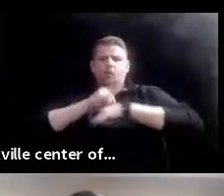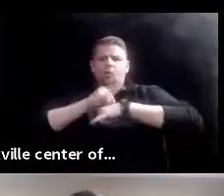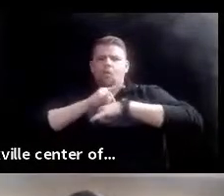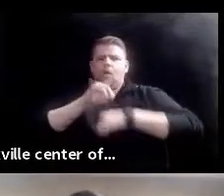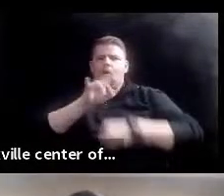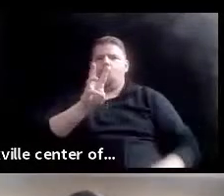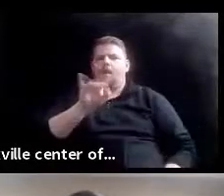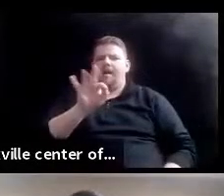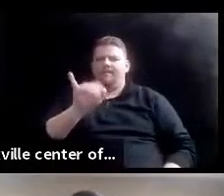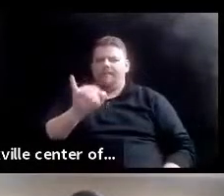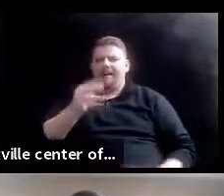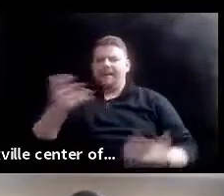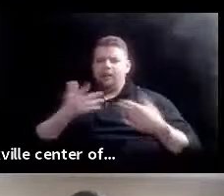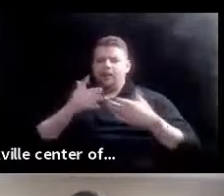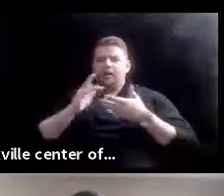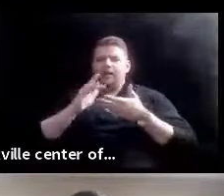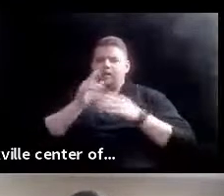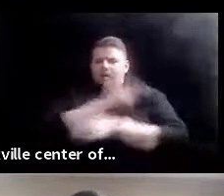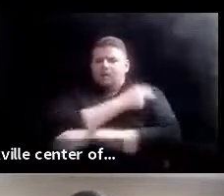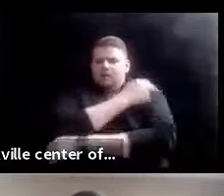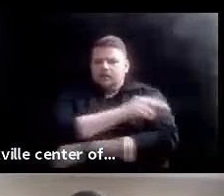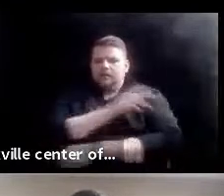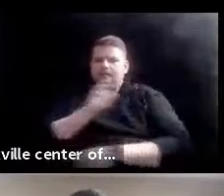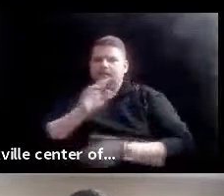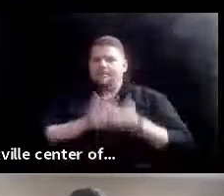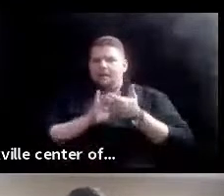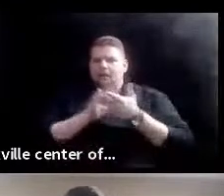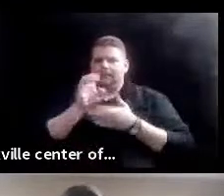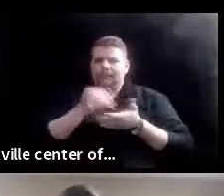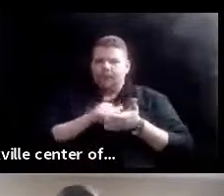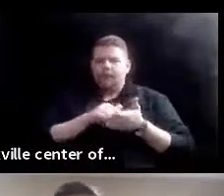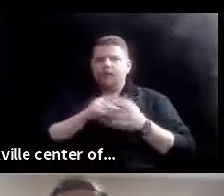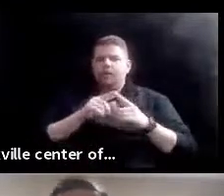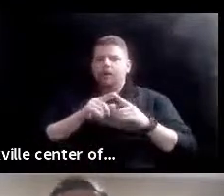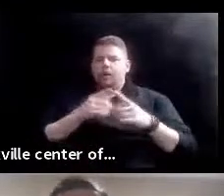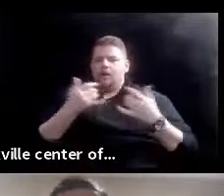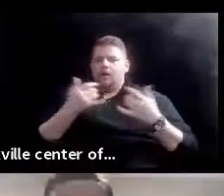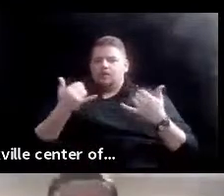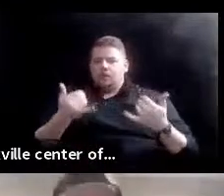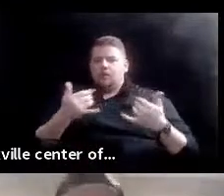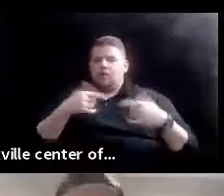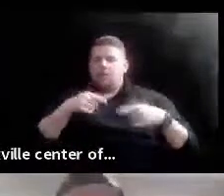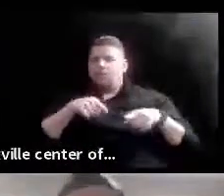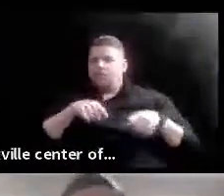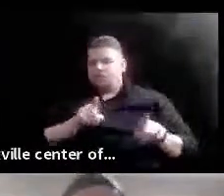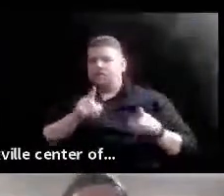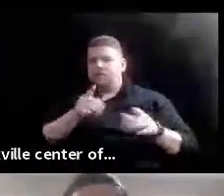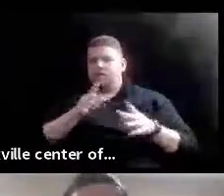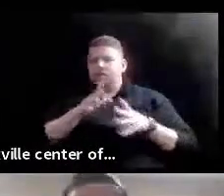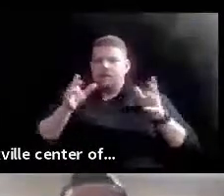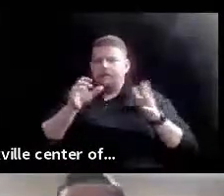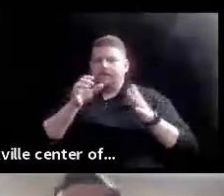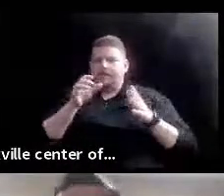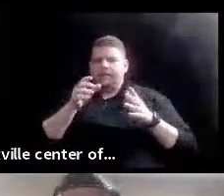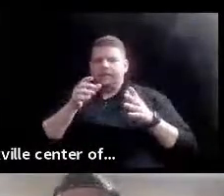center. And when we were doing our resident applications, we had a lot of dropouts.